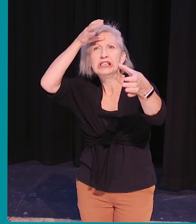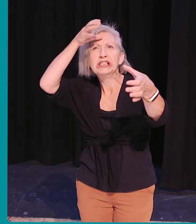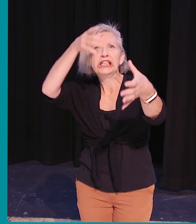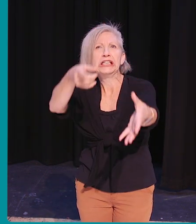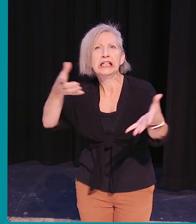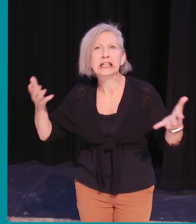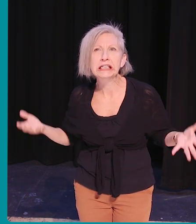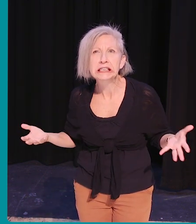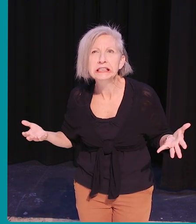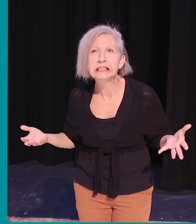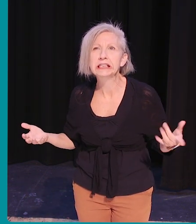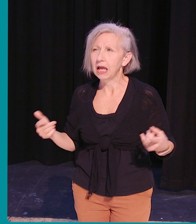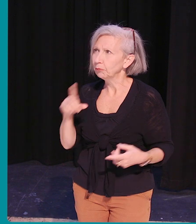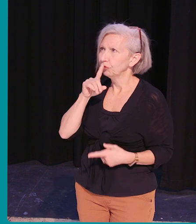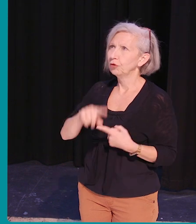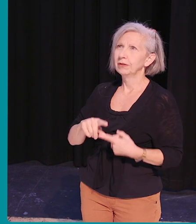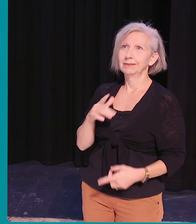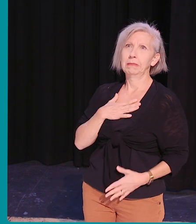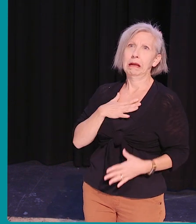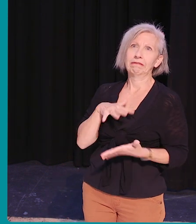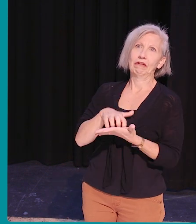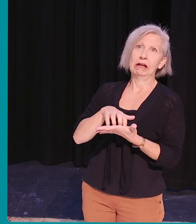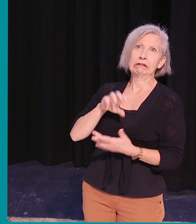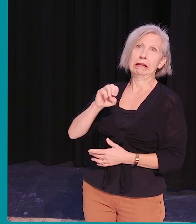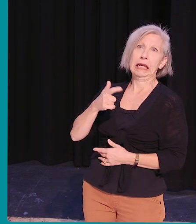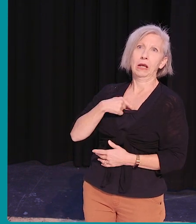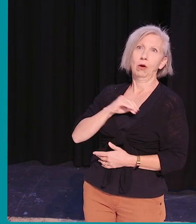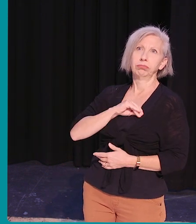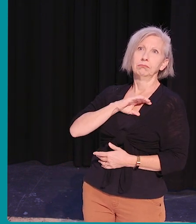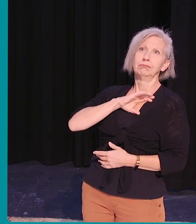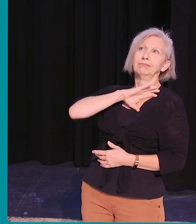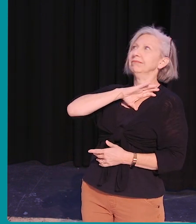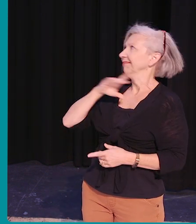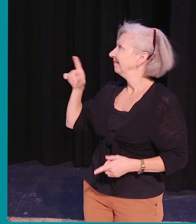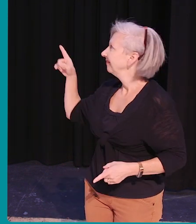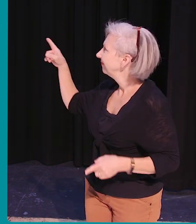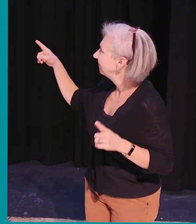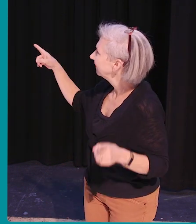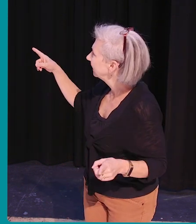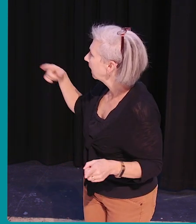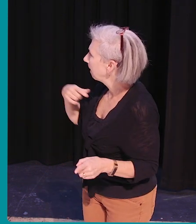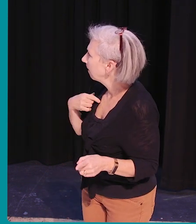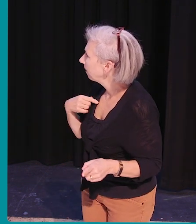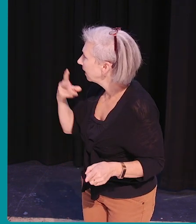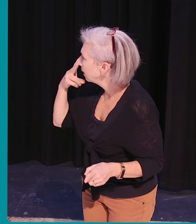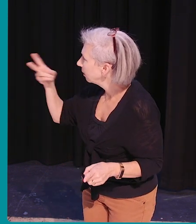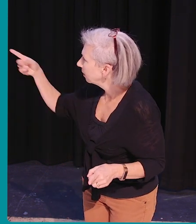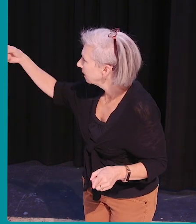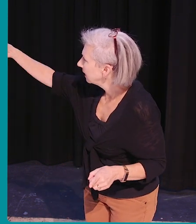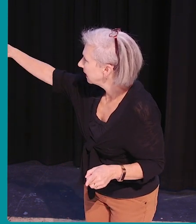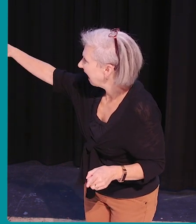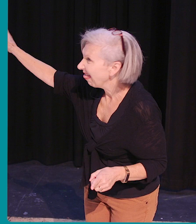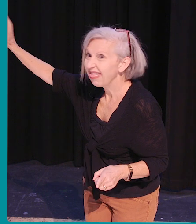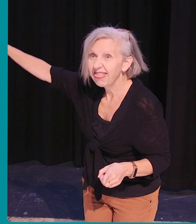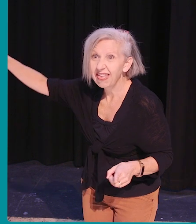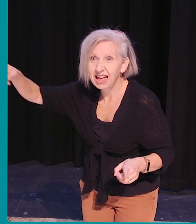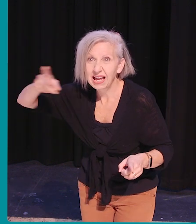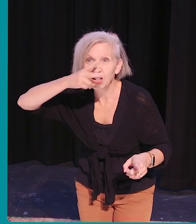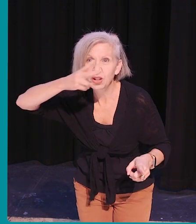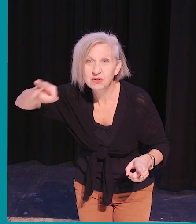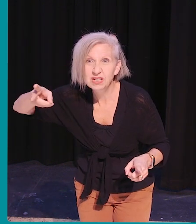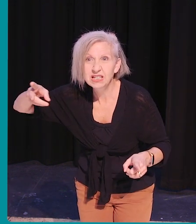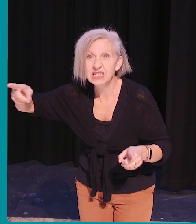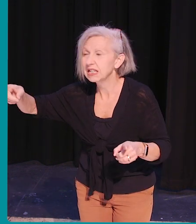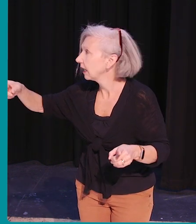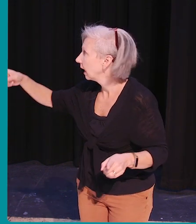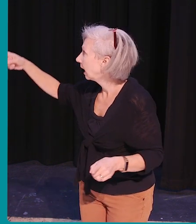quotes meant yet. So, but even better, look at this thing right here, right? This is early 80s, and everybody else in the room is looking at it